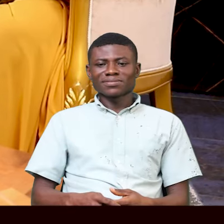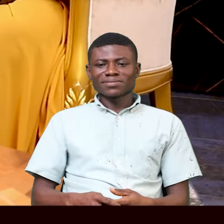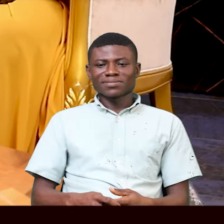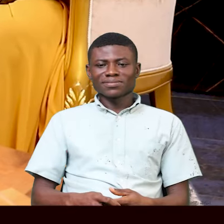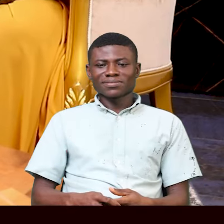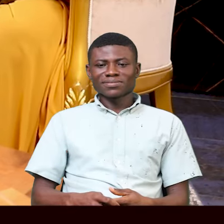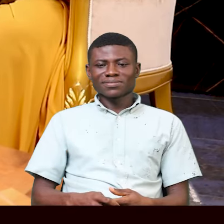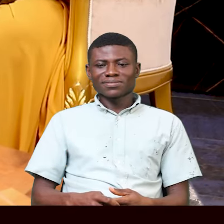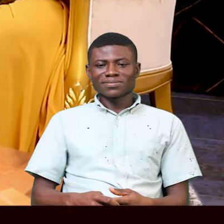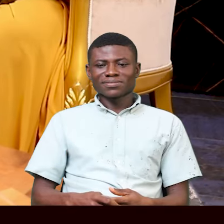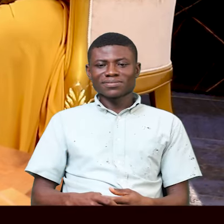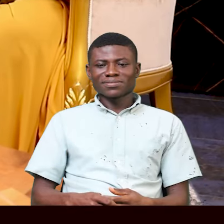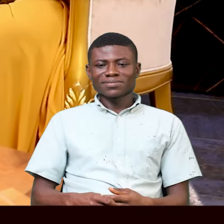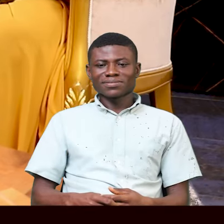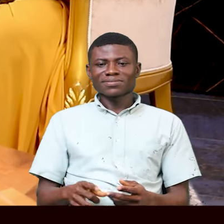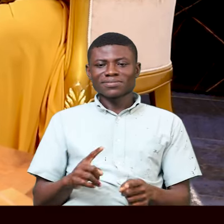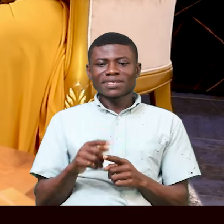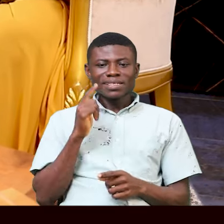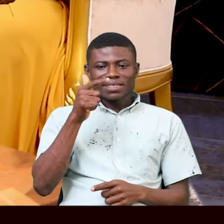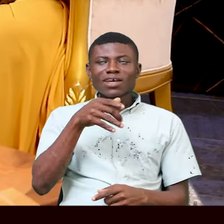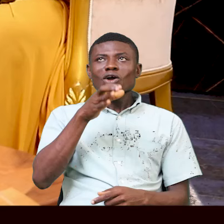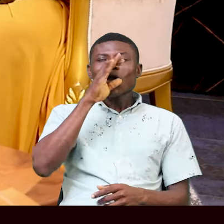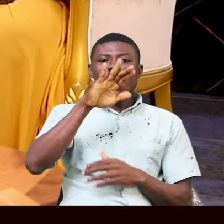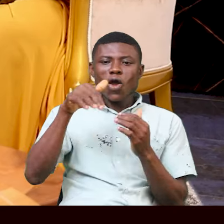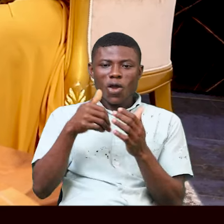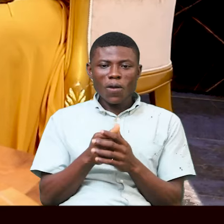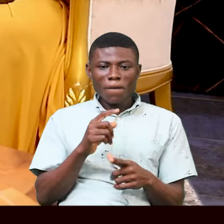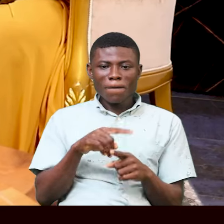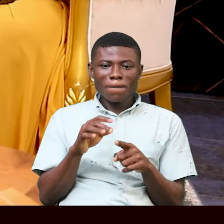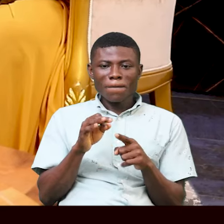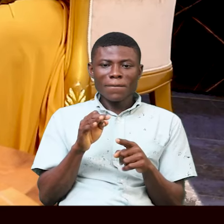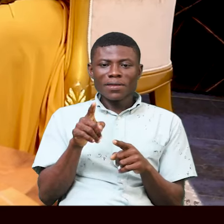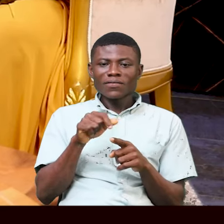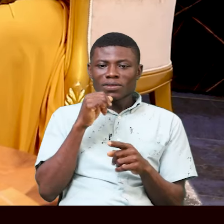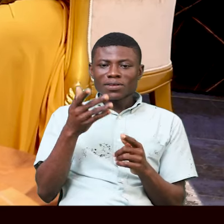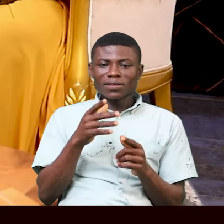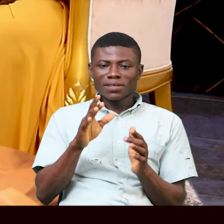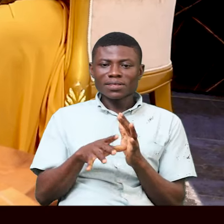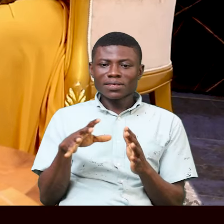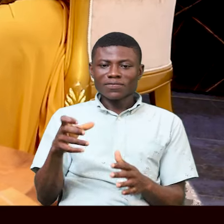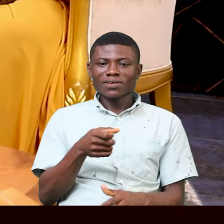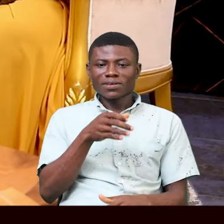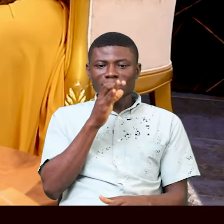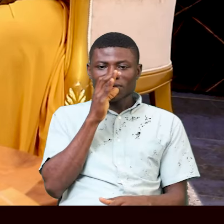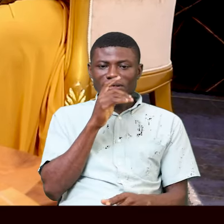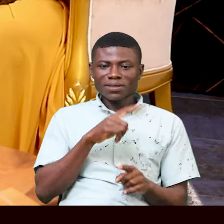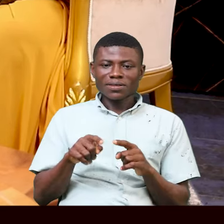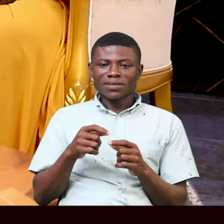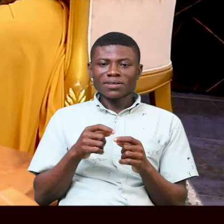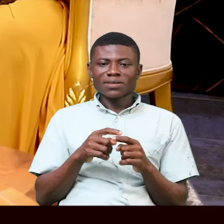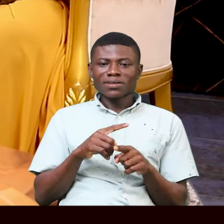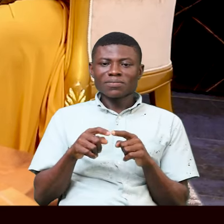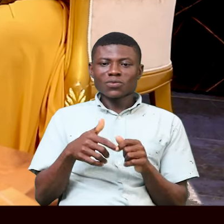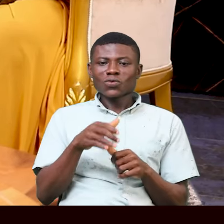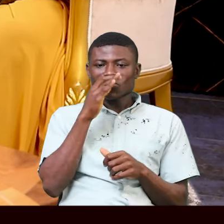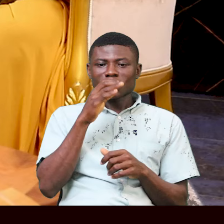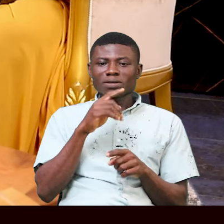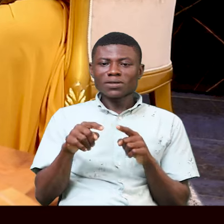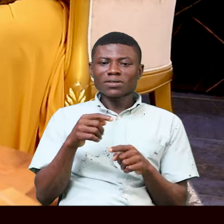papa, papa. Actually, no, so you say, eh, on me now. And it's Anka Uniha, and no fan no me Anka Uquan, you do you